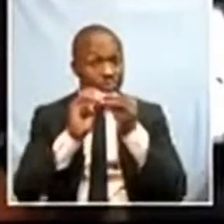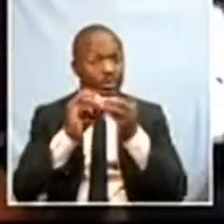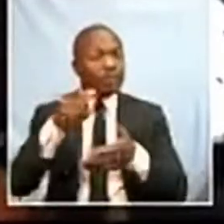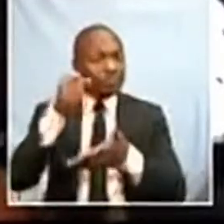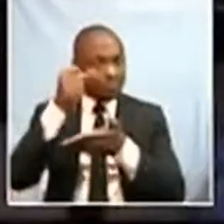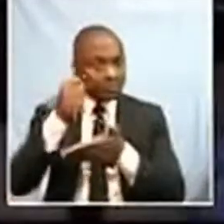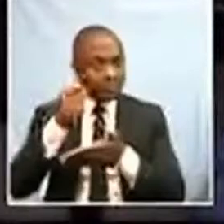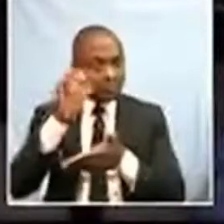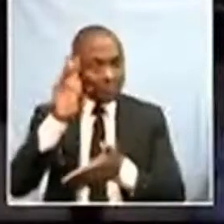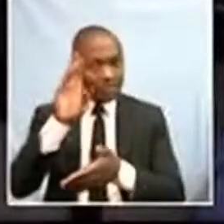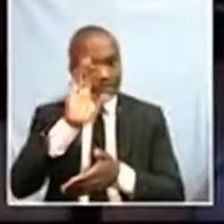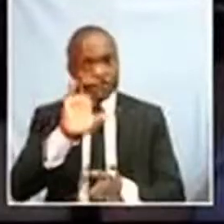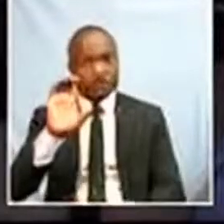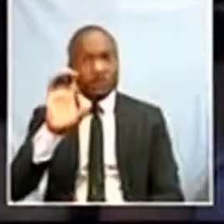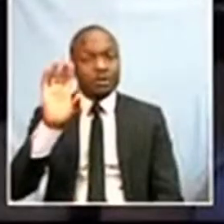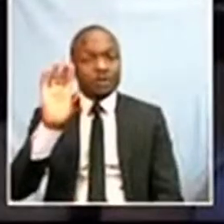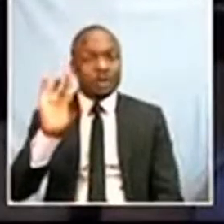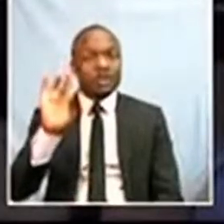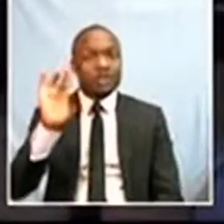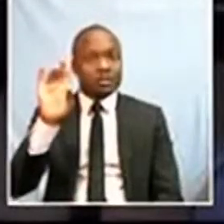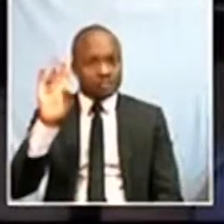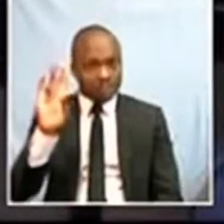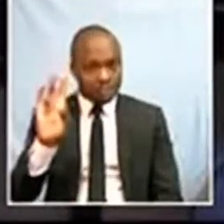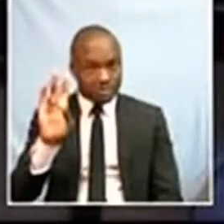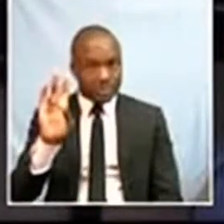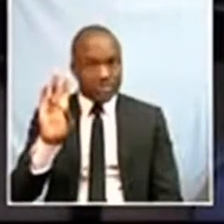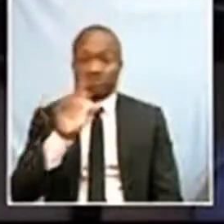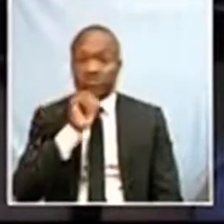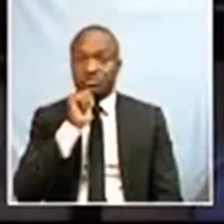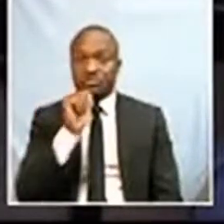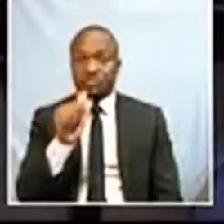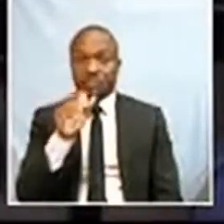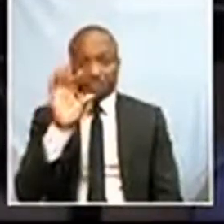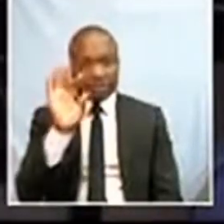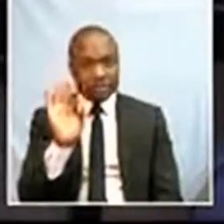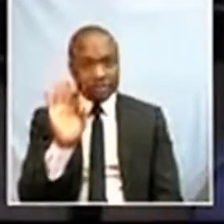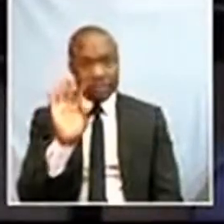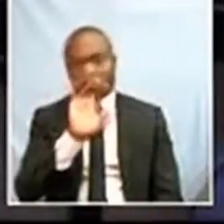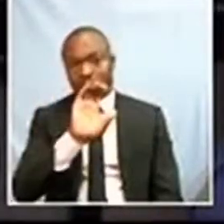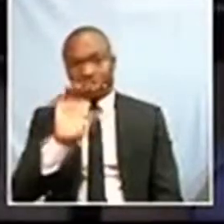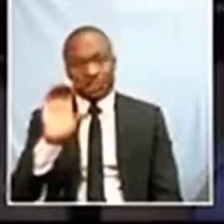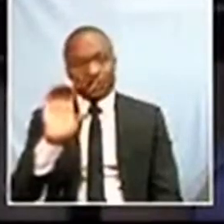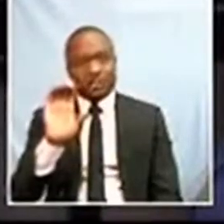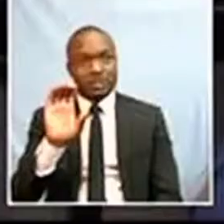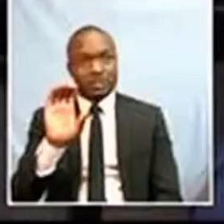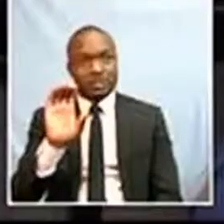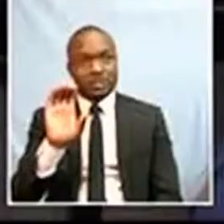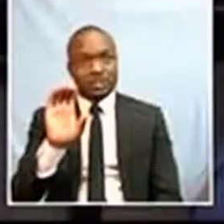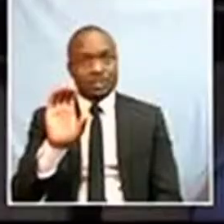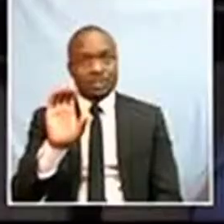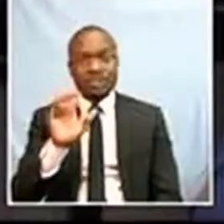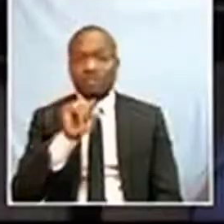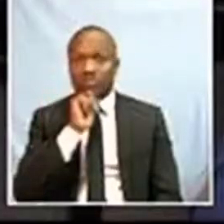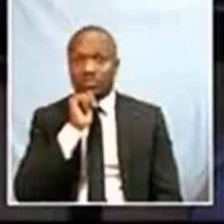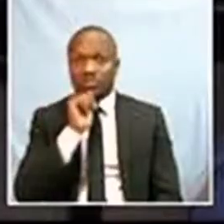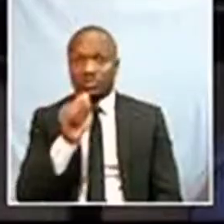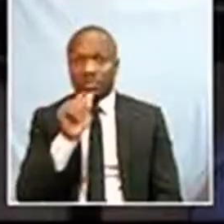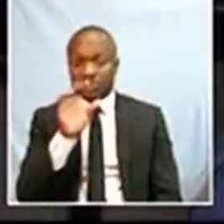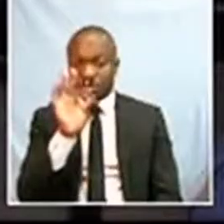cost was the 687 and not the 900 and the, not the